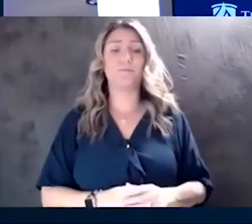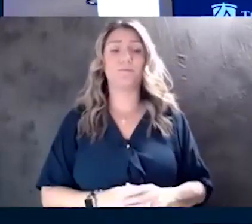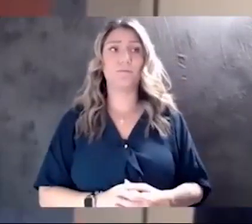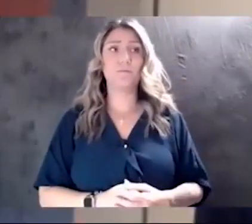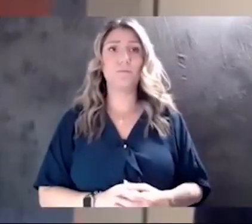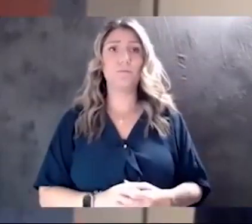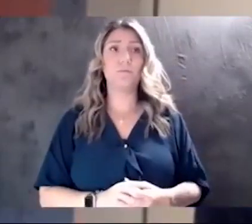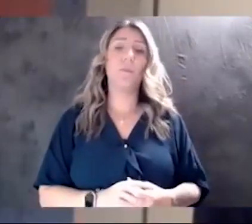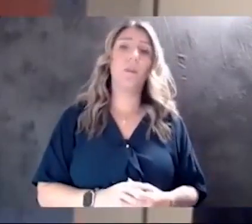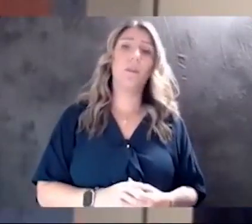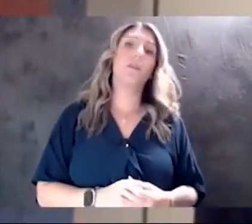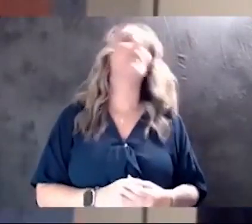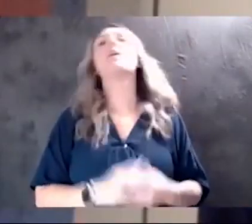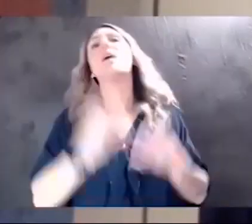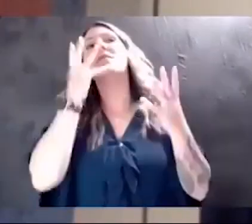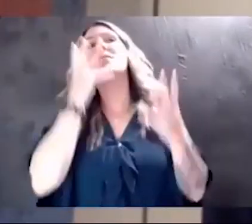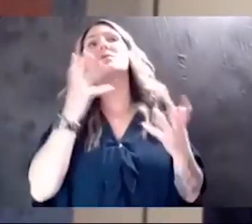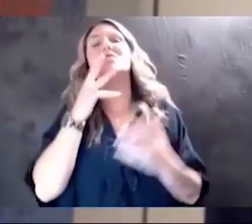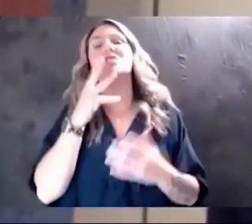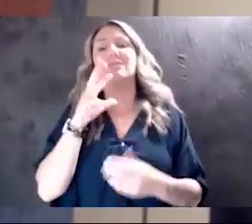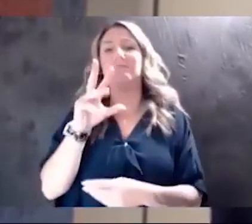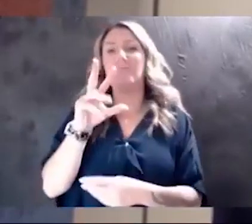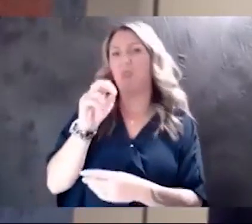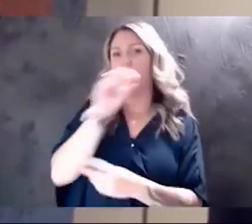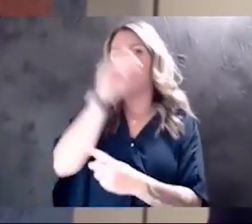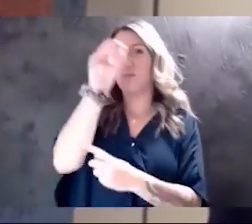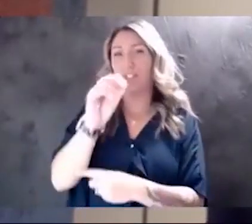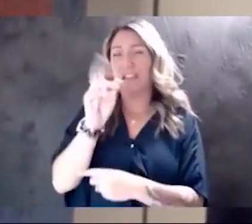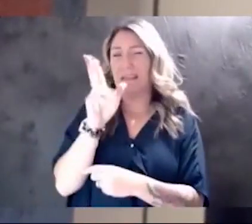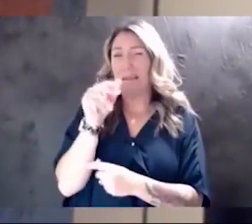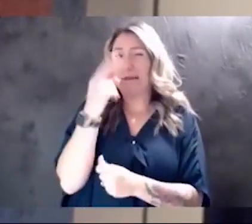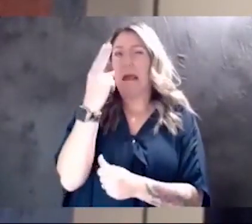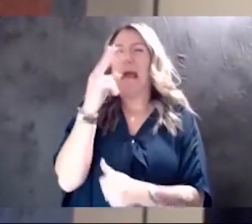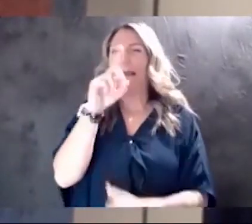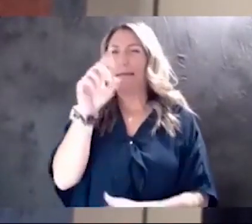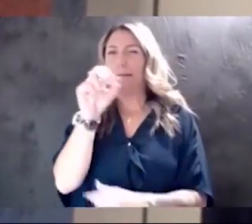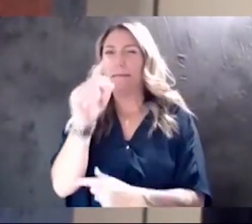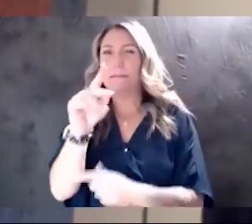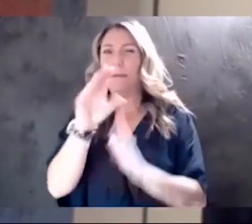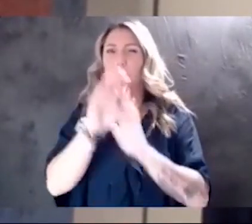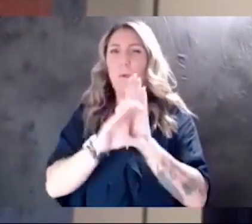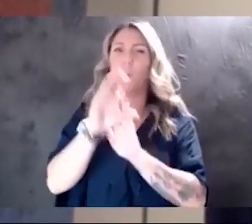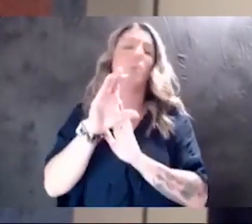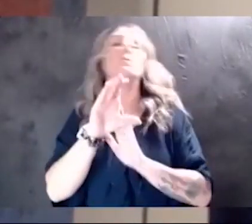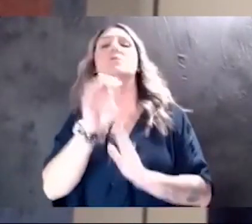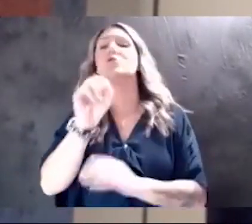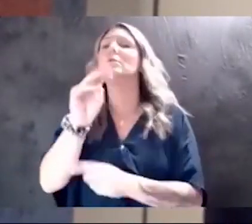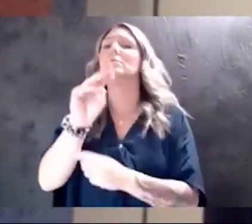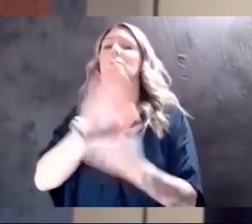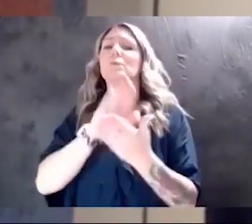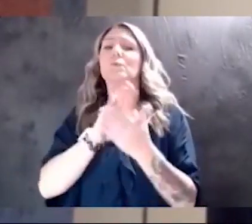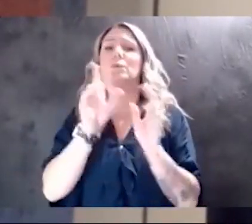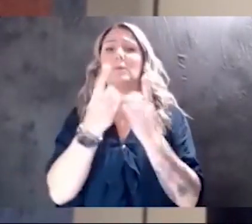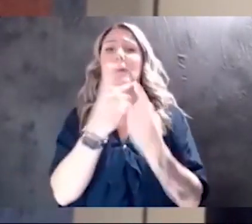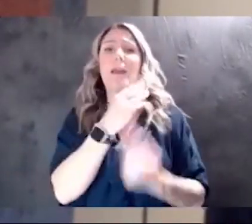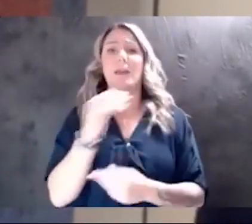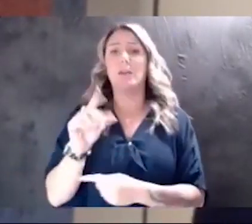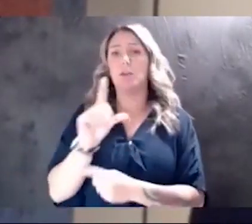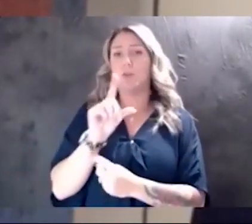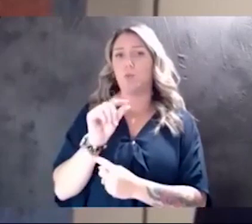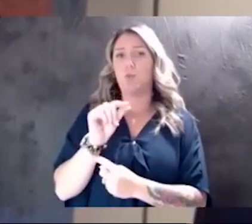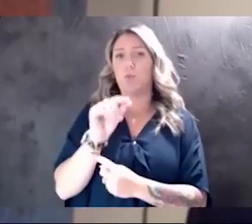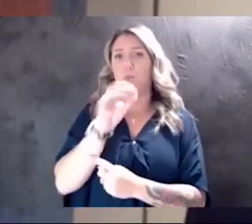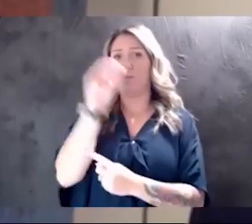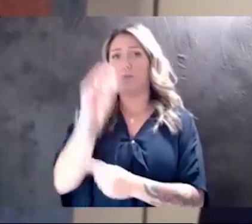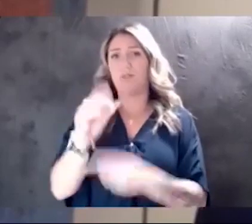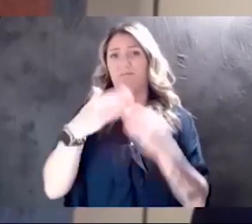Unfortunately, we are about 30% for our highest zip codes within Shawnee Mission School District, and then 20% for the remaining, for